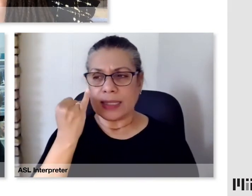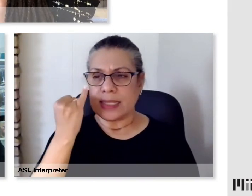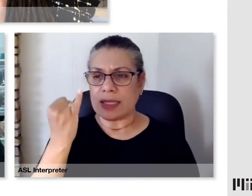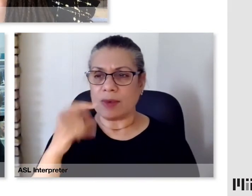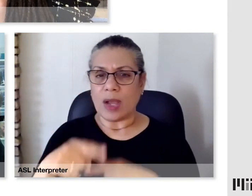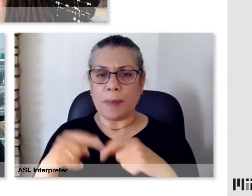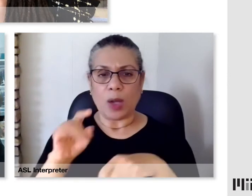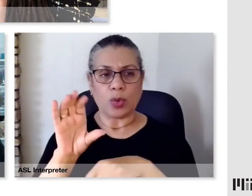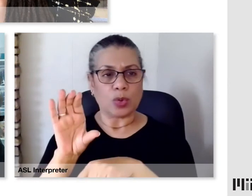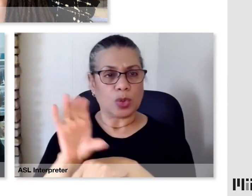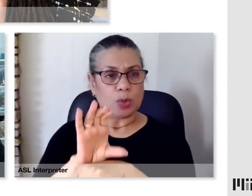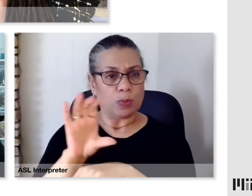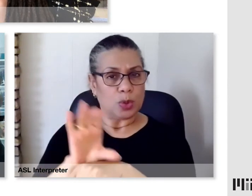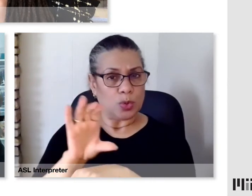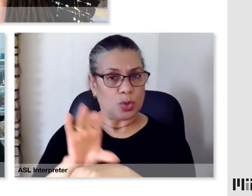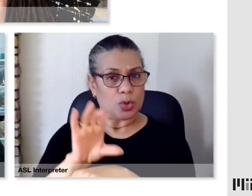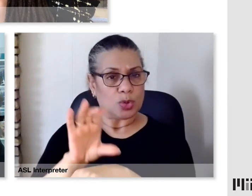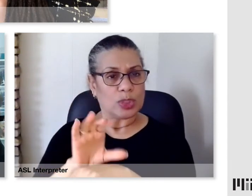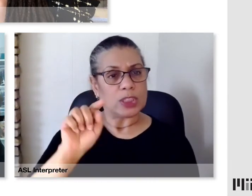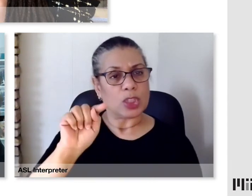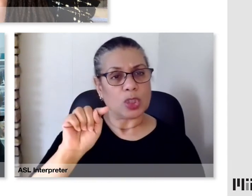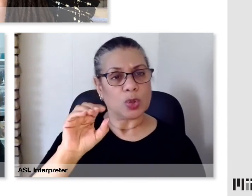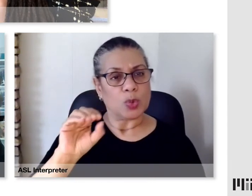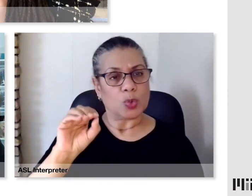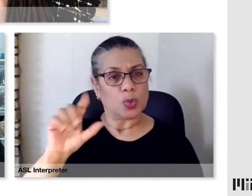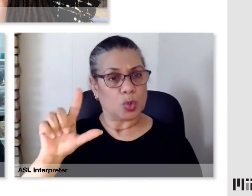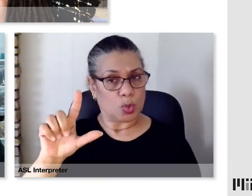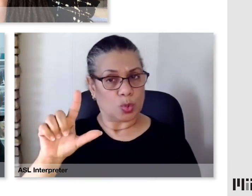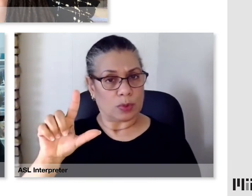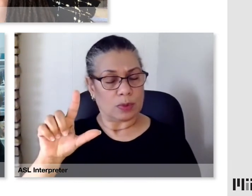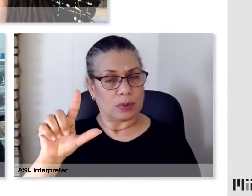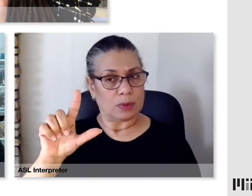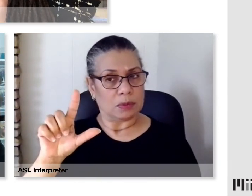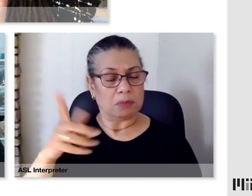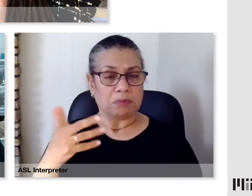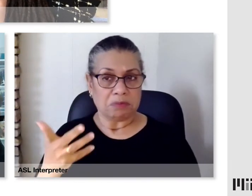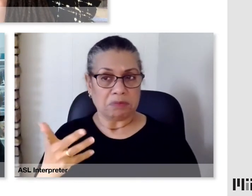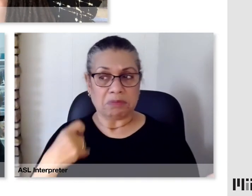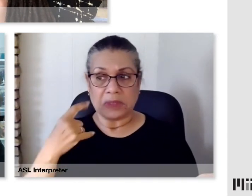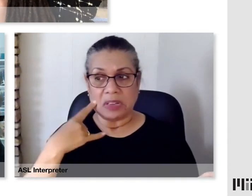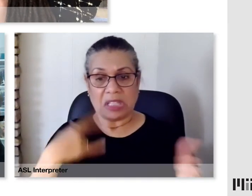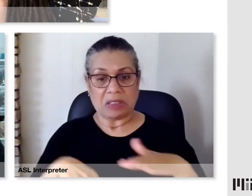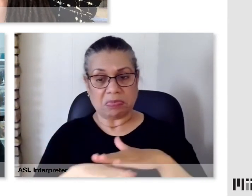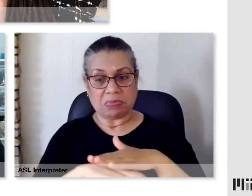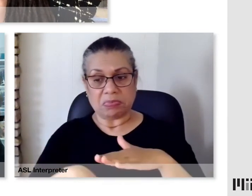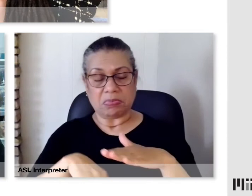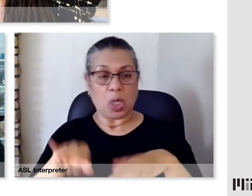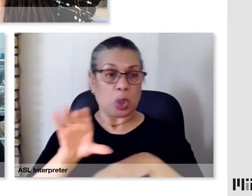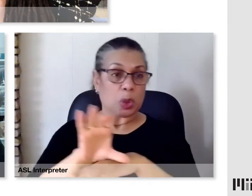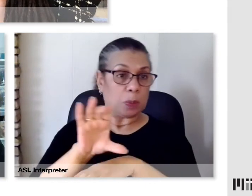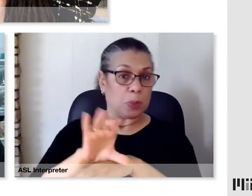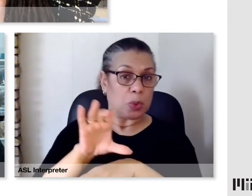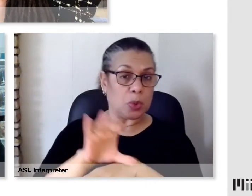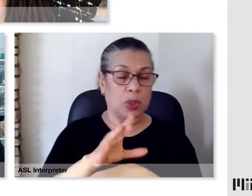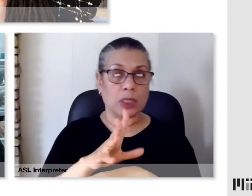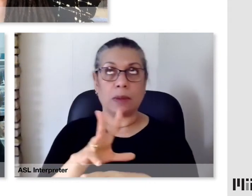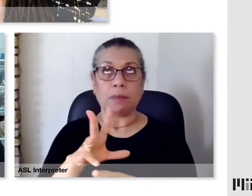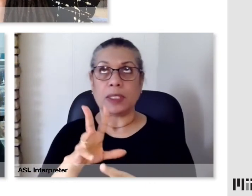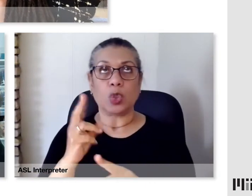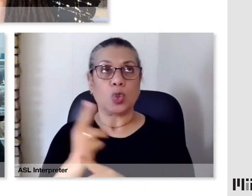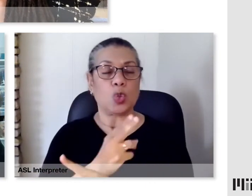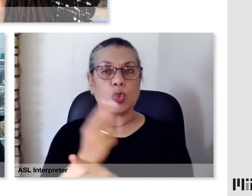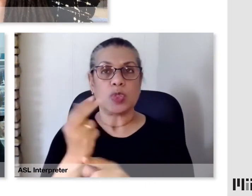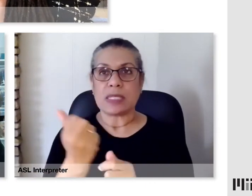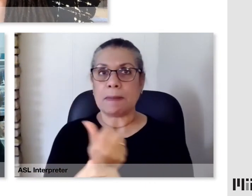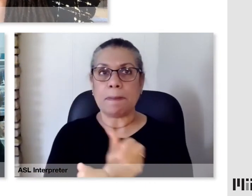computing as a tool. It's a very instrumental view of computing, you know, because computing can be used in so many broader